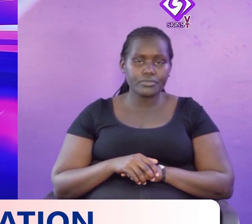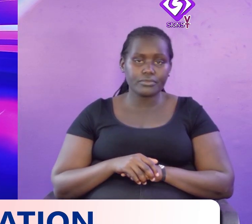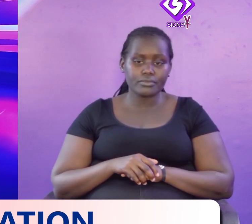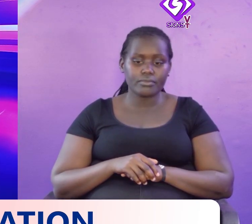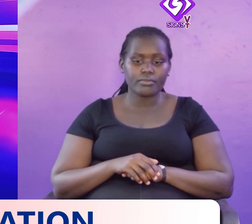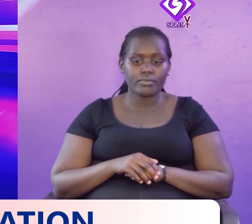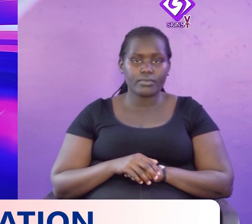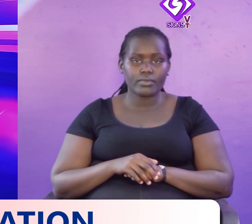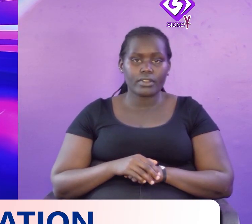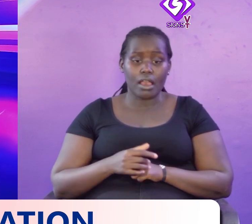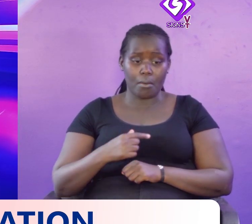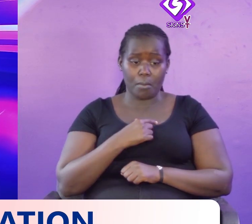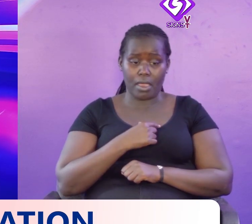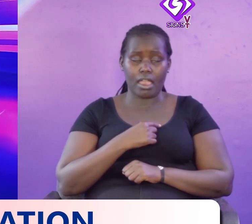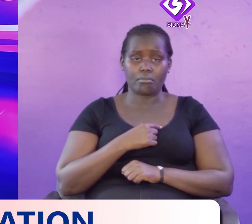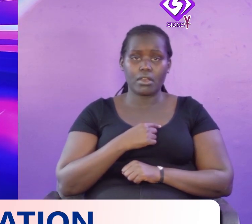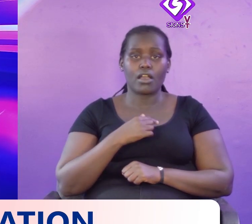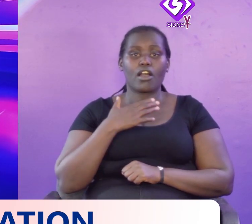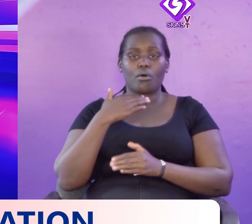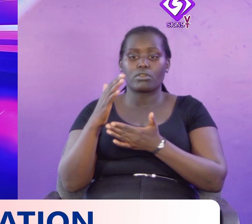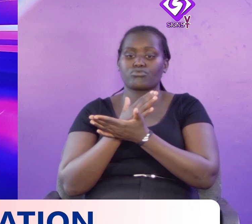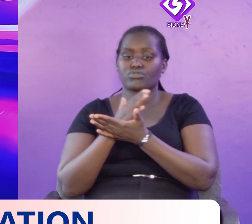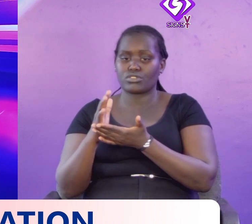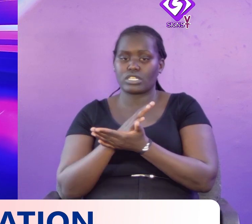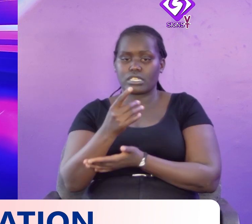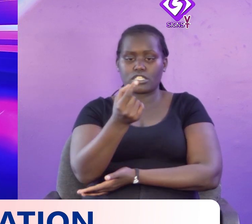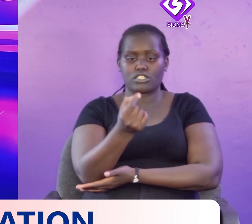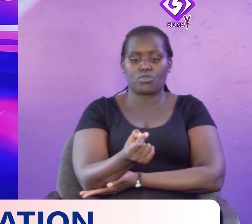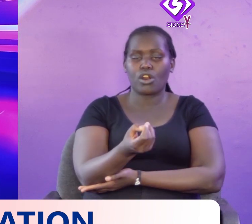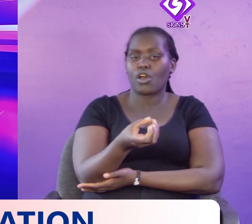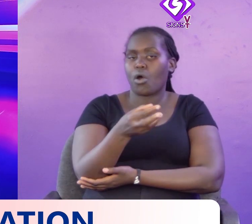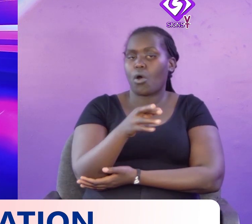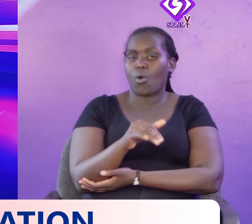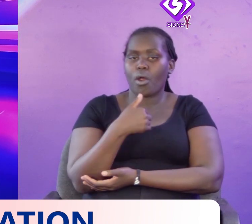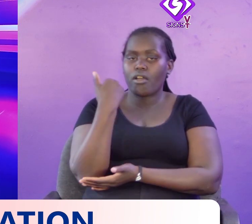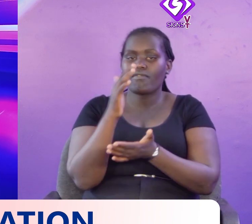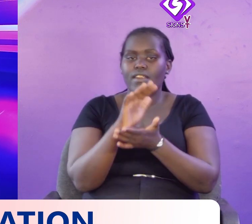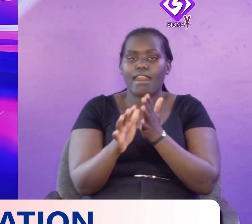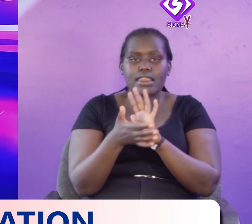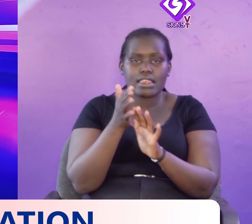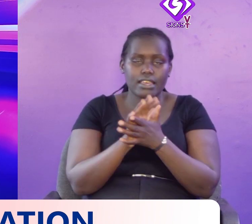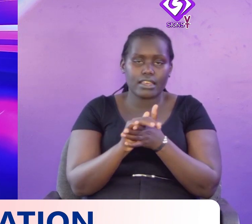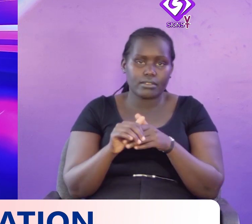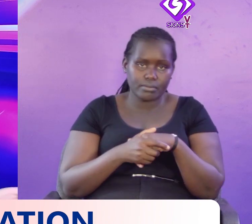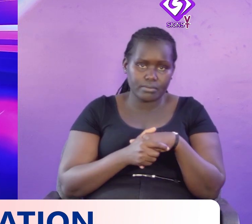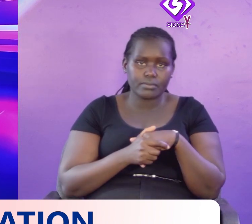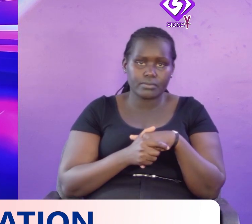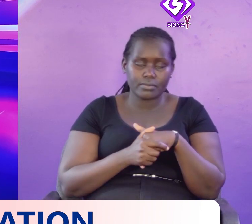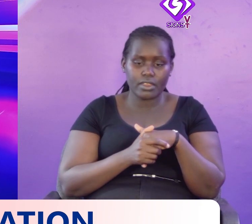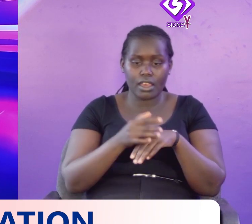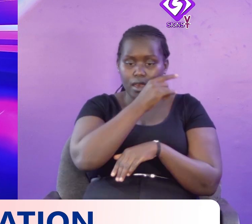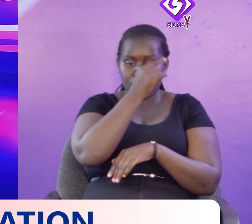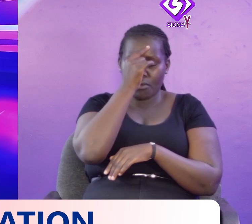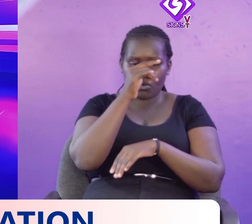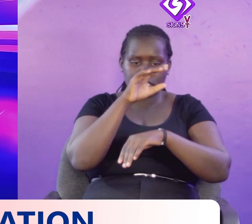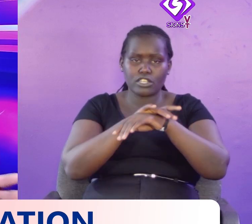rest are left to share very little or they have nothing at all to take from. Right. Simply because I took